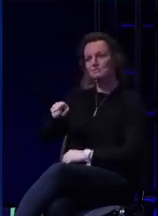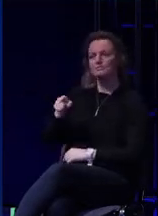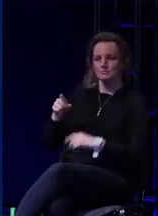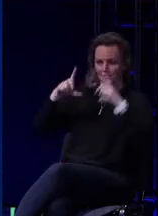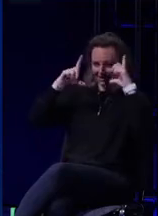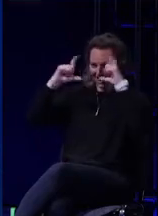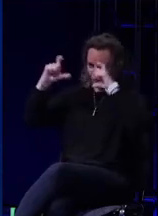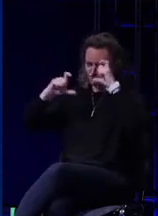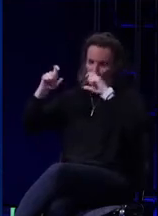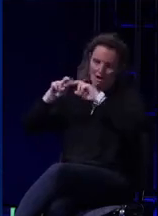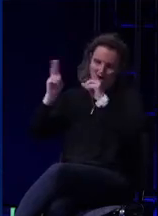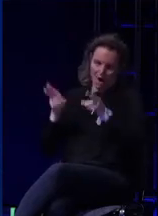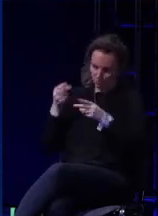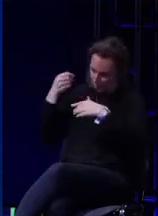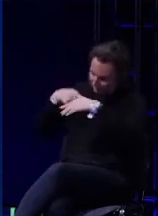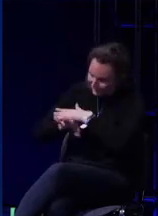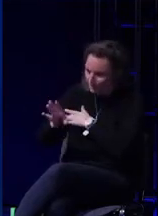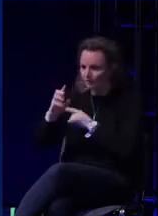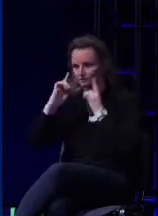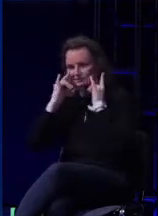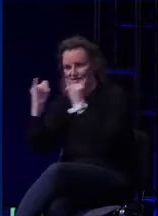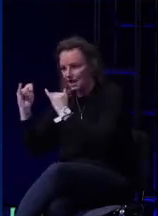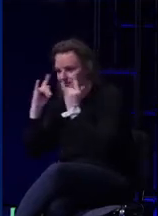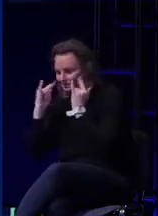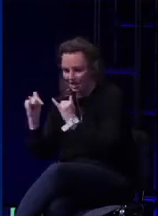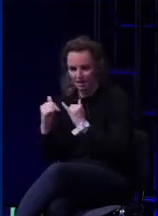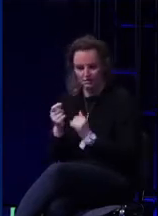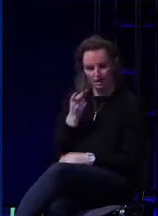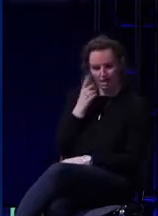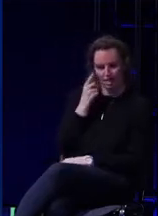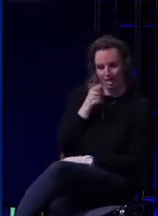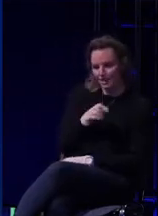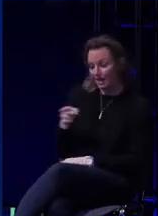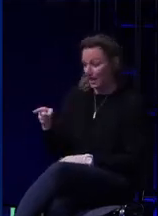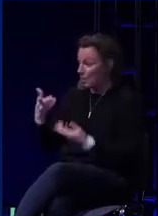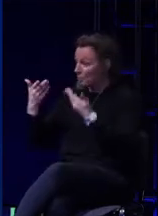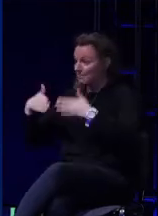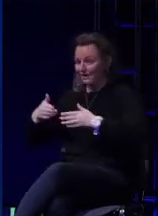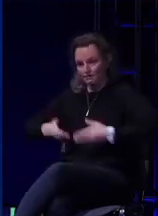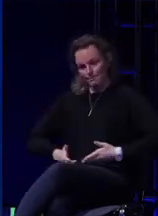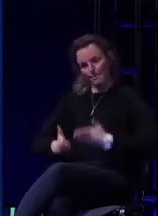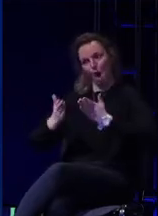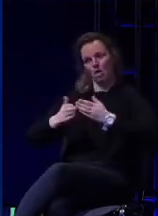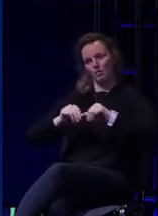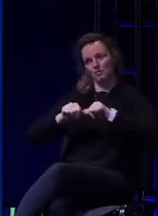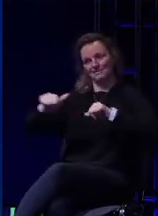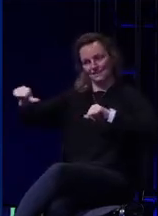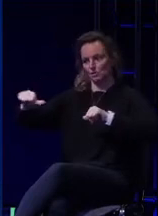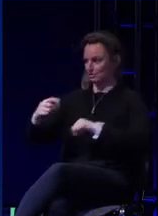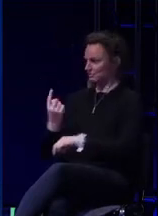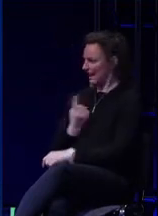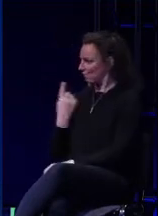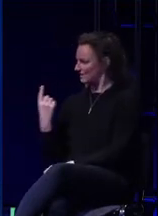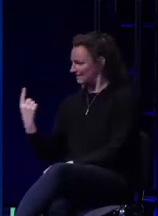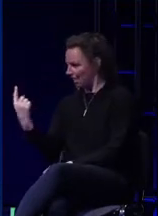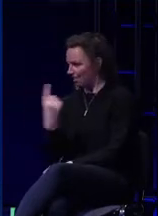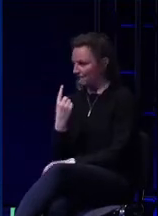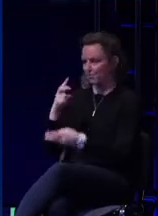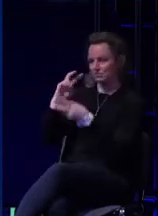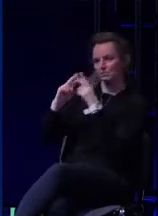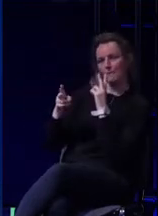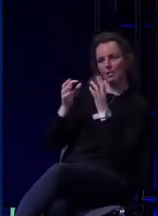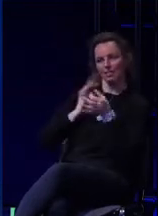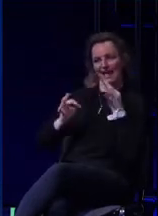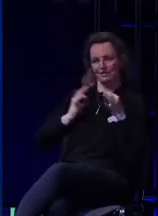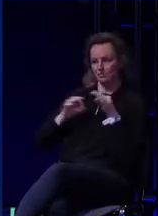which we did that whole birth sequence, you know, just ourselves with like a double, and there was a few of